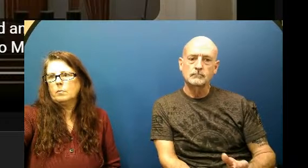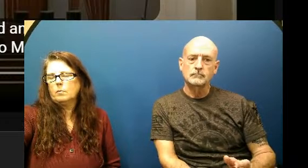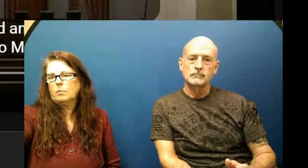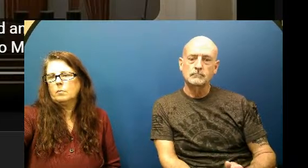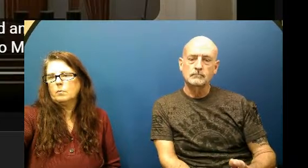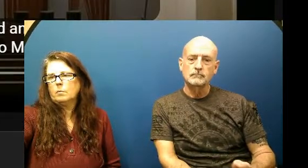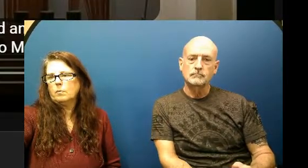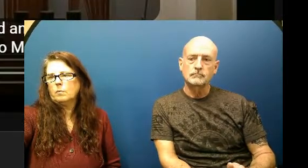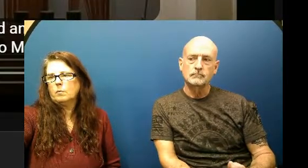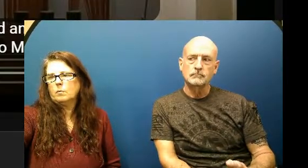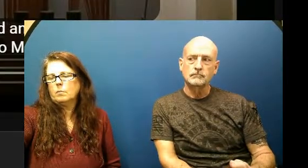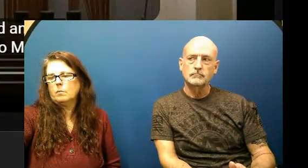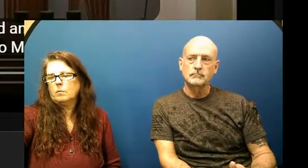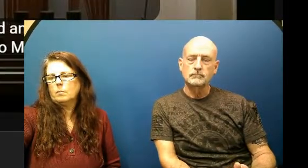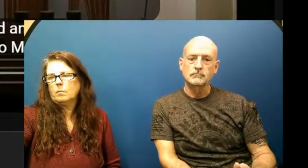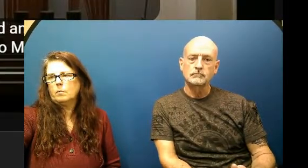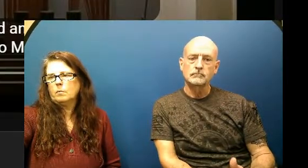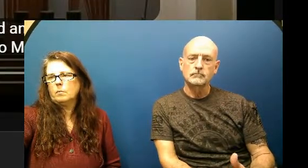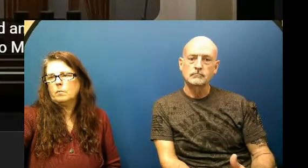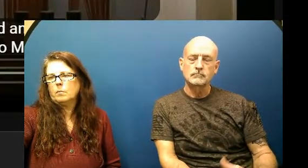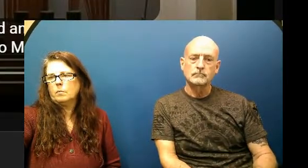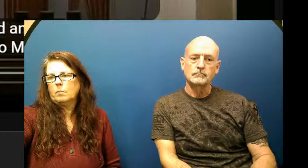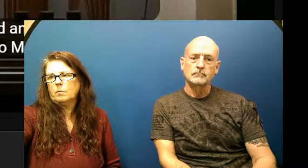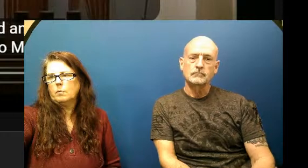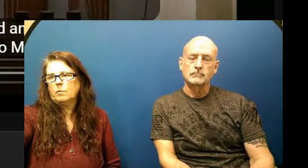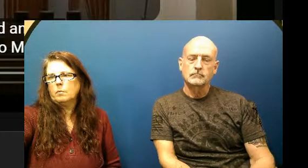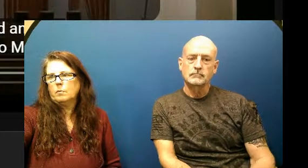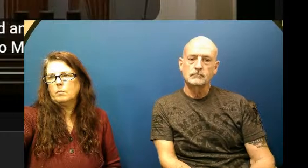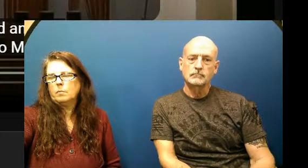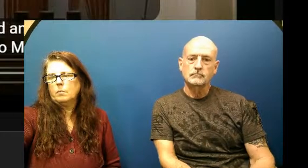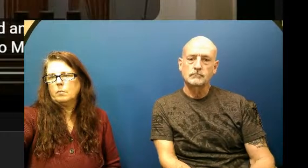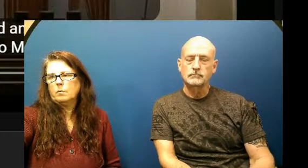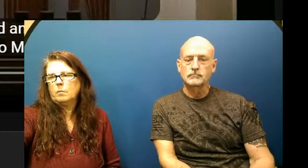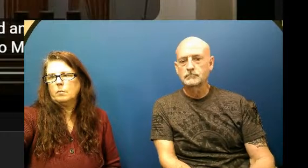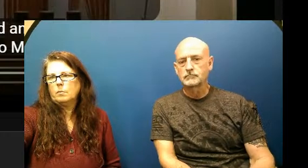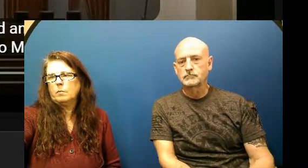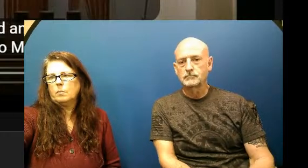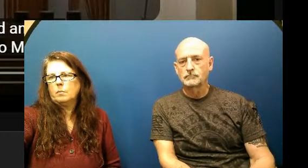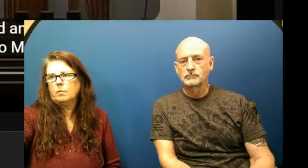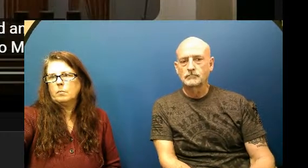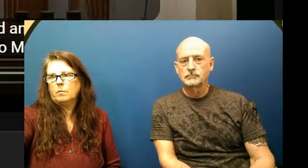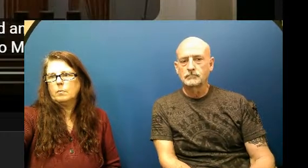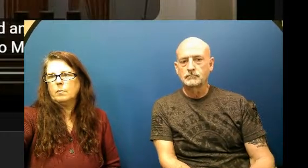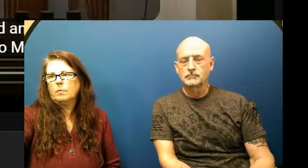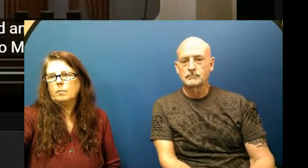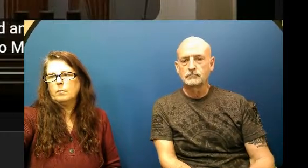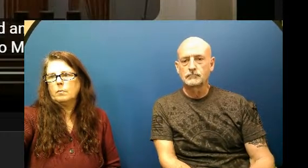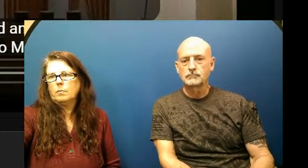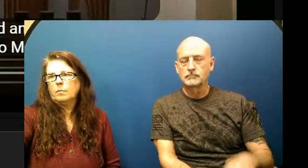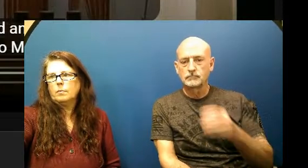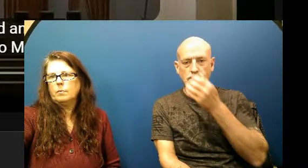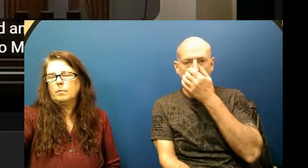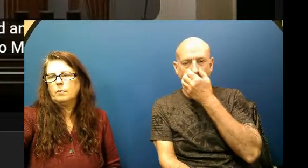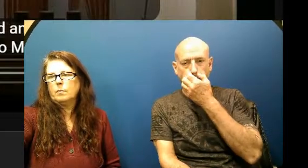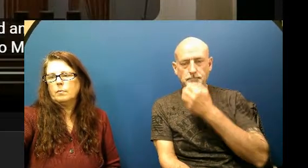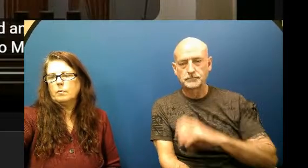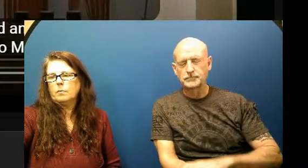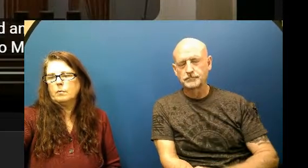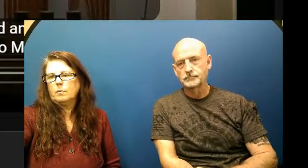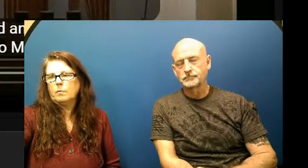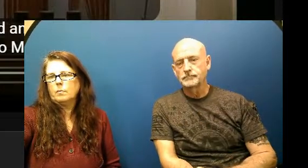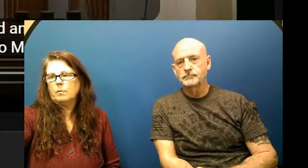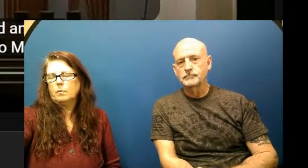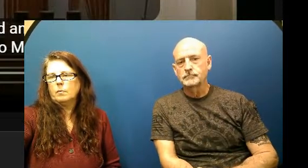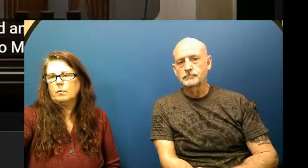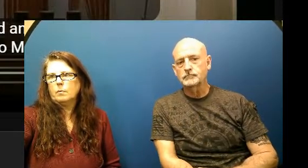government or could undermine our democracy. Yes, Your Honor. Mr. Francisco, I just wanted to follow up on that line of questioning with just some fact